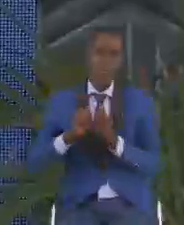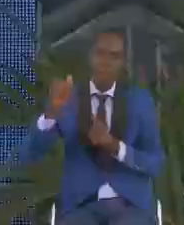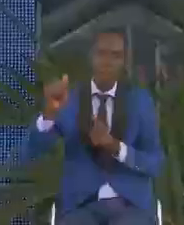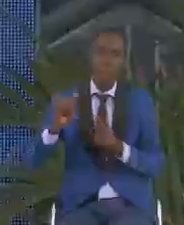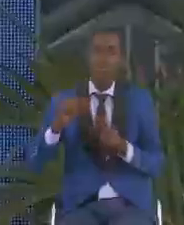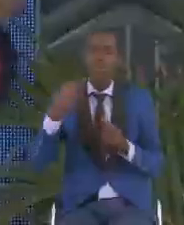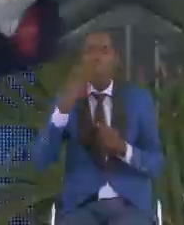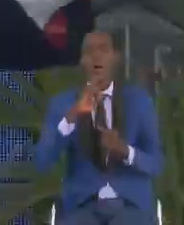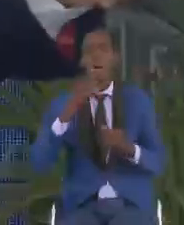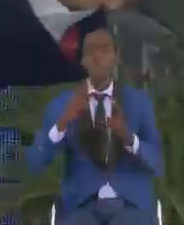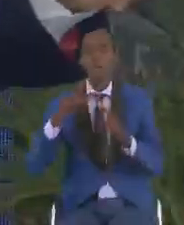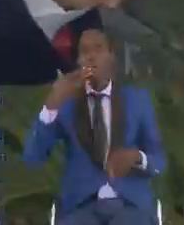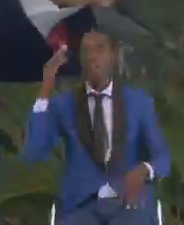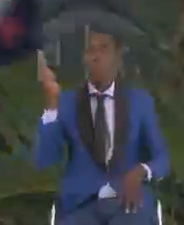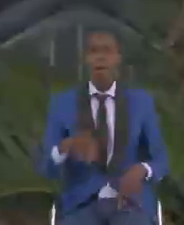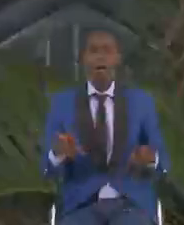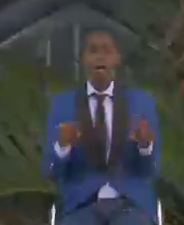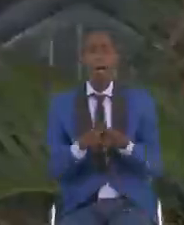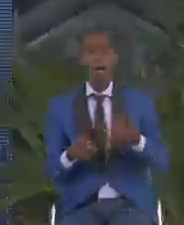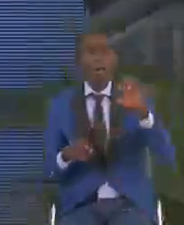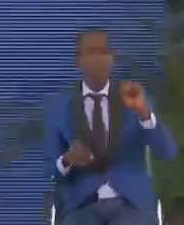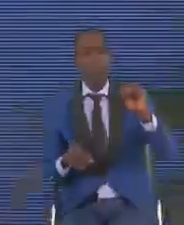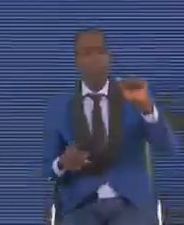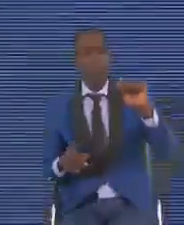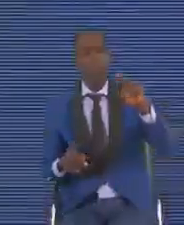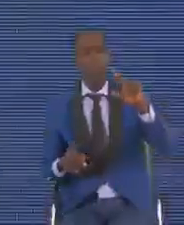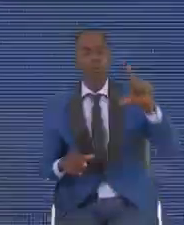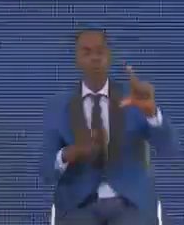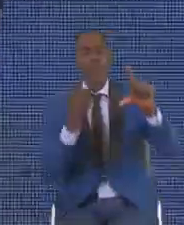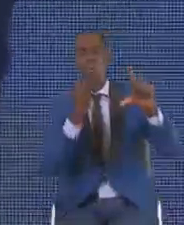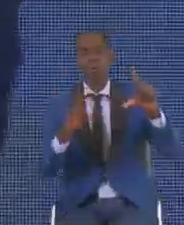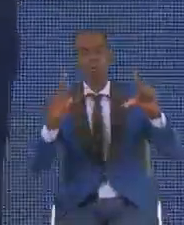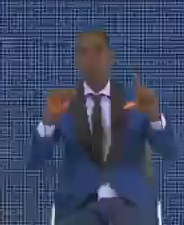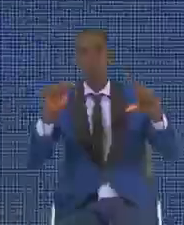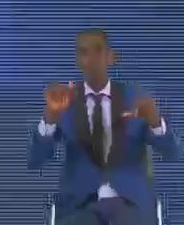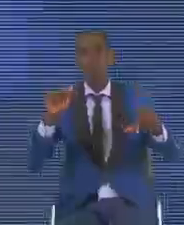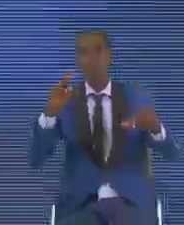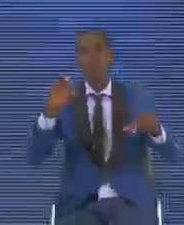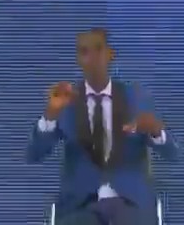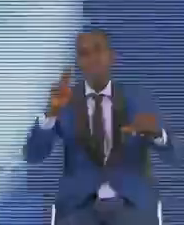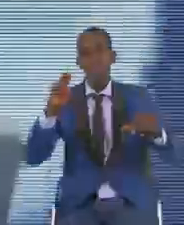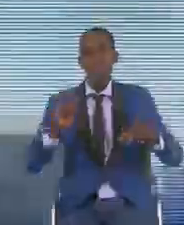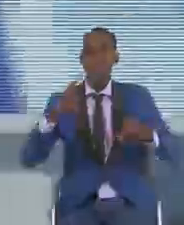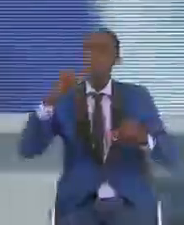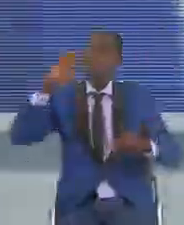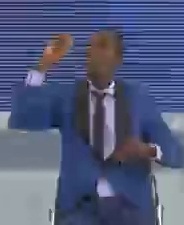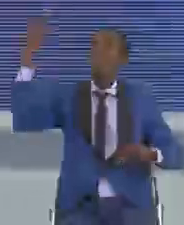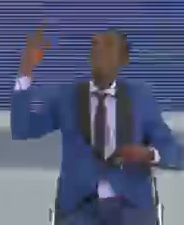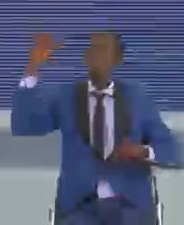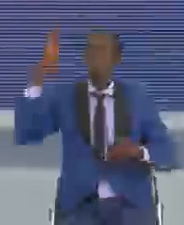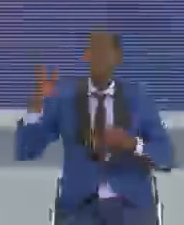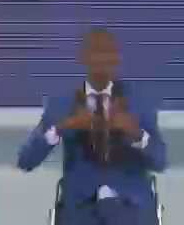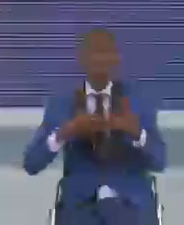as Saul of Tarsus. The grace of God comes and comes to everyone, and